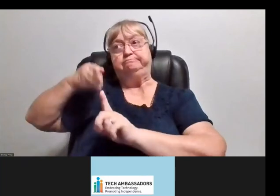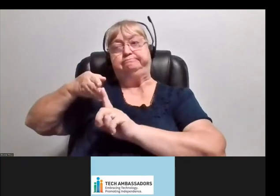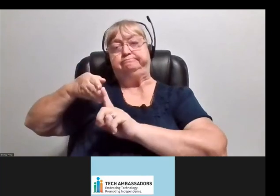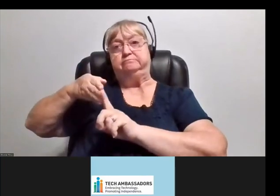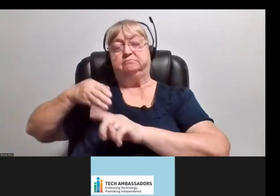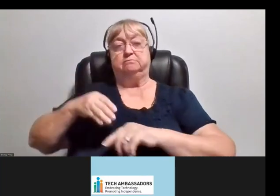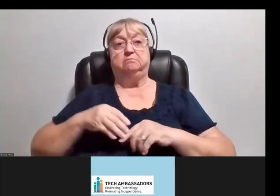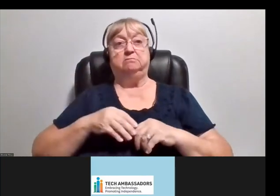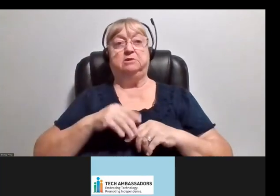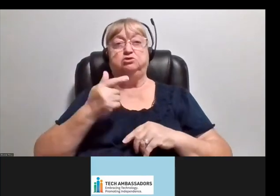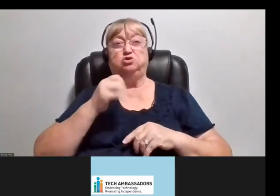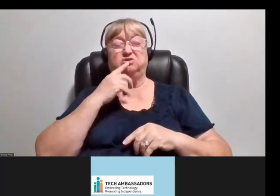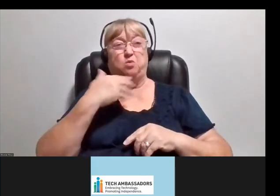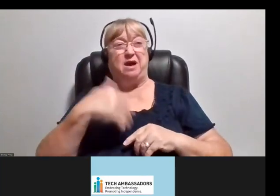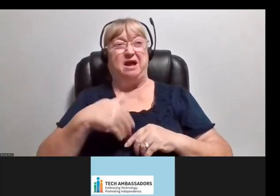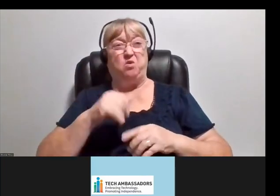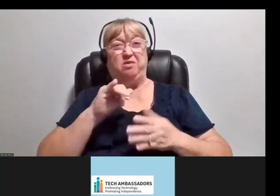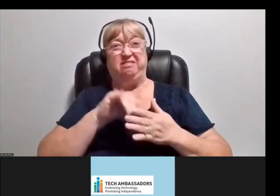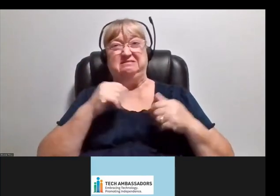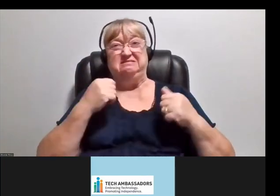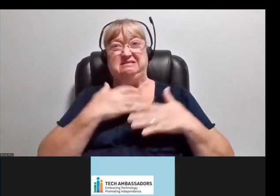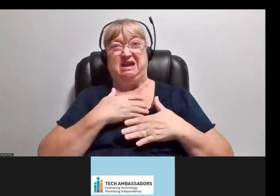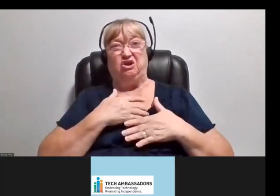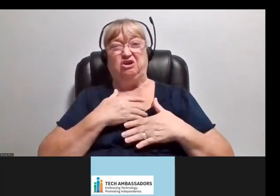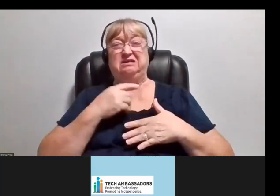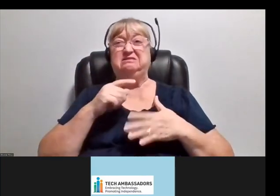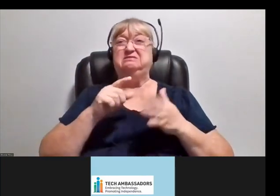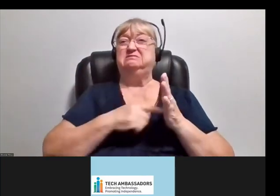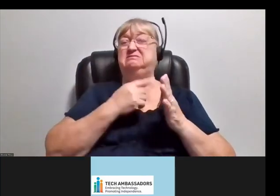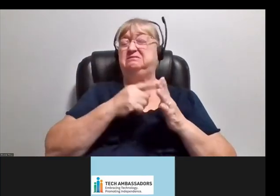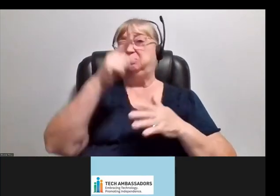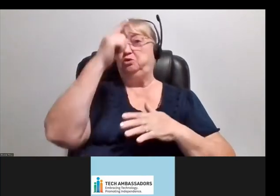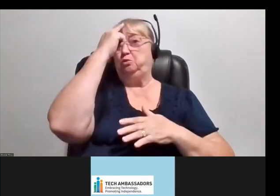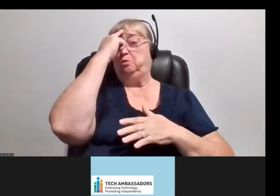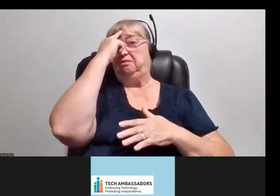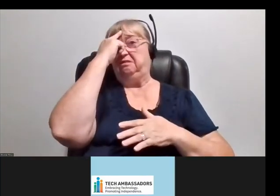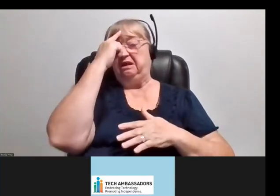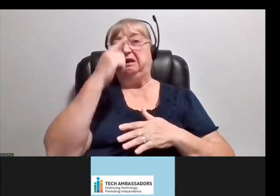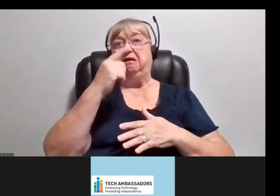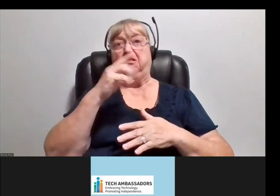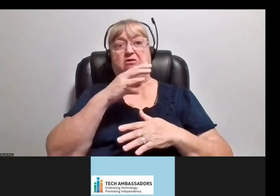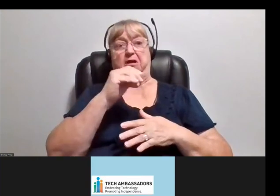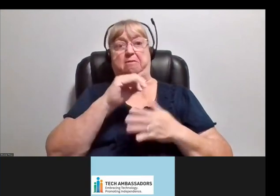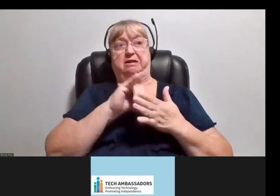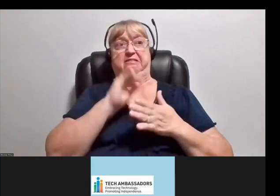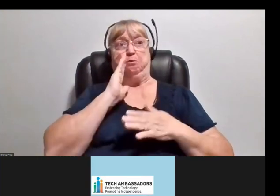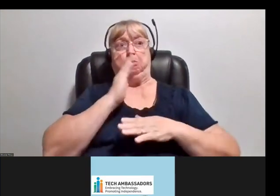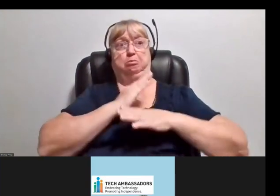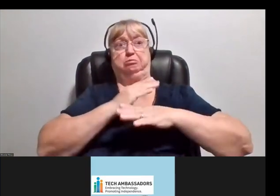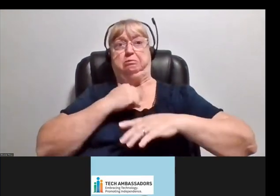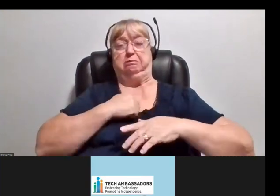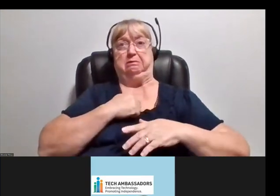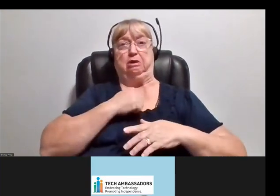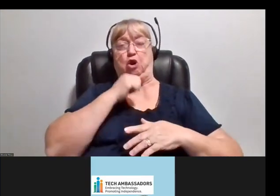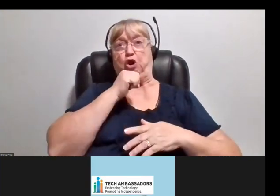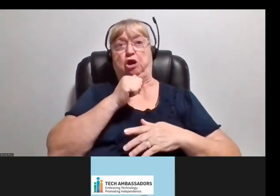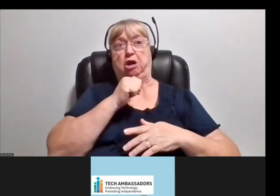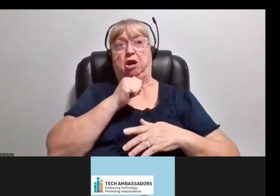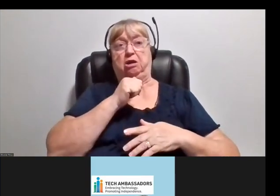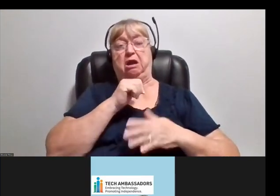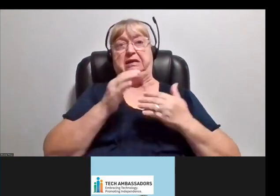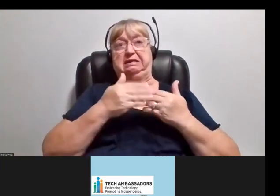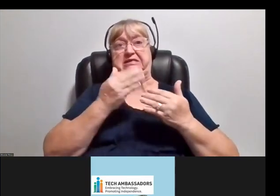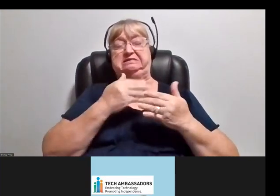Wow, that's a scary one. Sometimes you think that the entities who are going to protect you are not vulnerable to that kind of